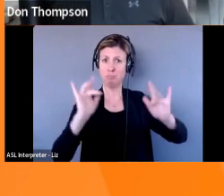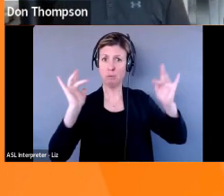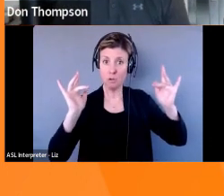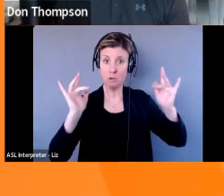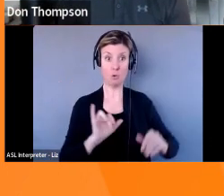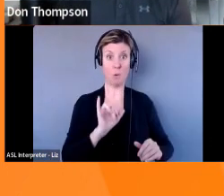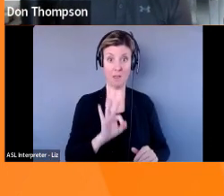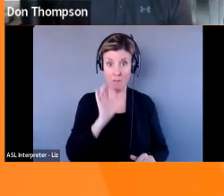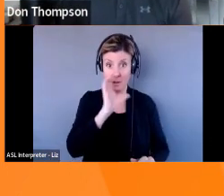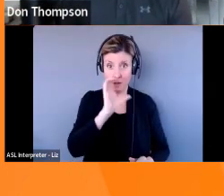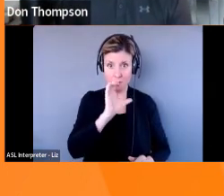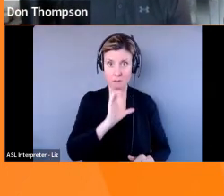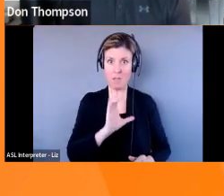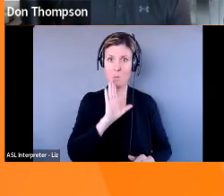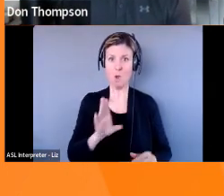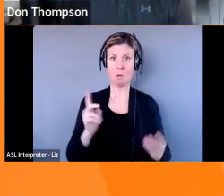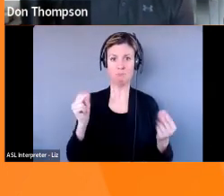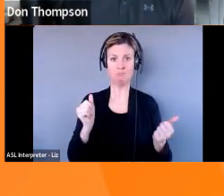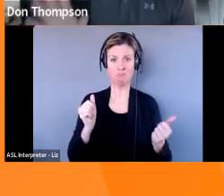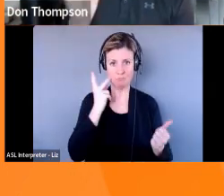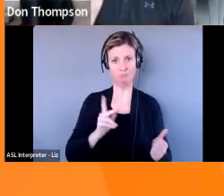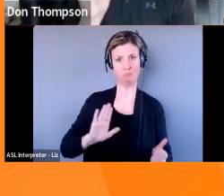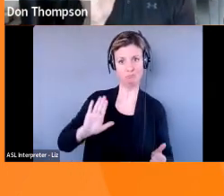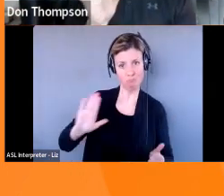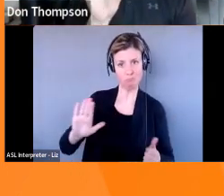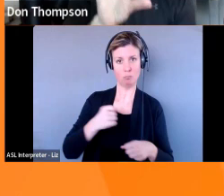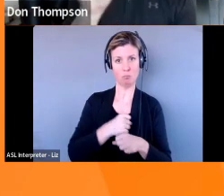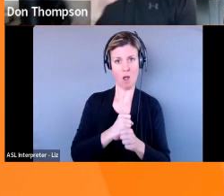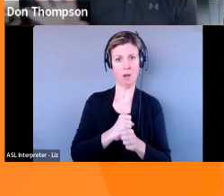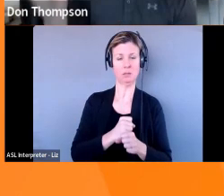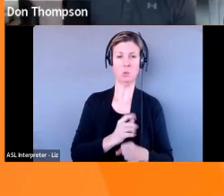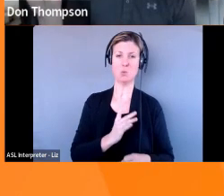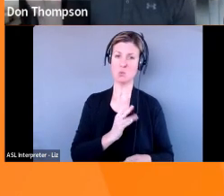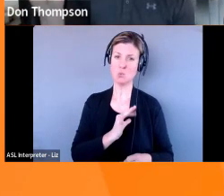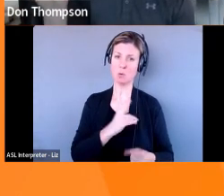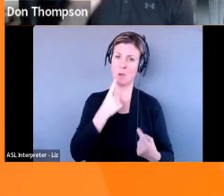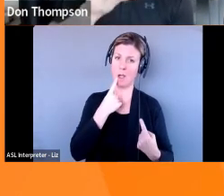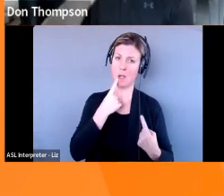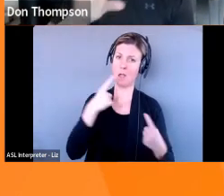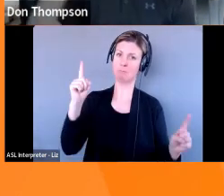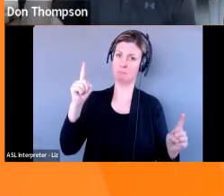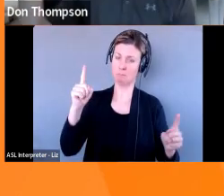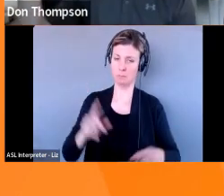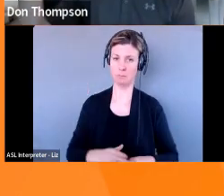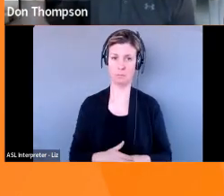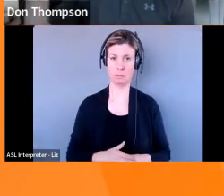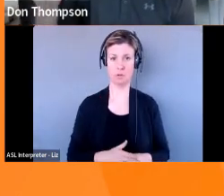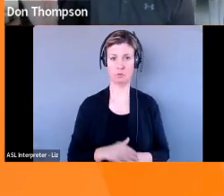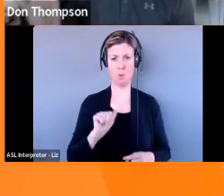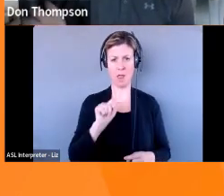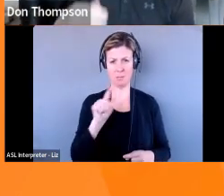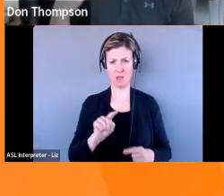well for us for that particular brand. So knowing how Amazon works and how they place you in the